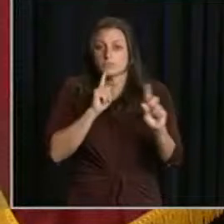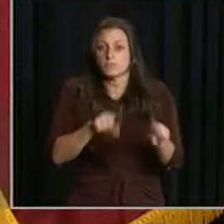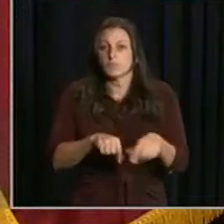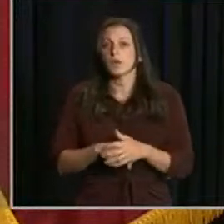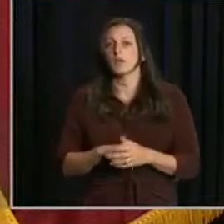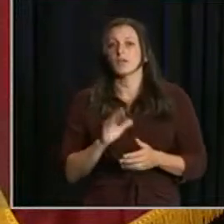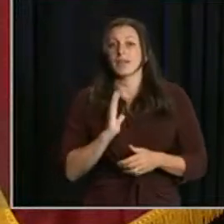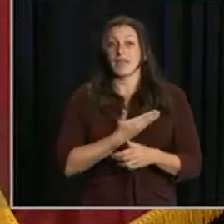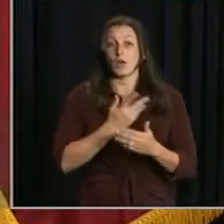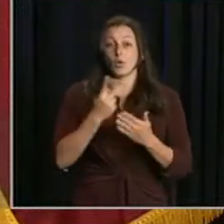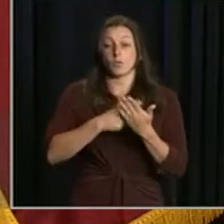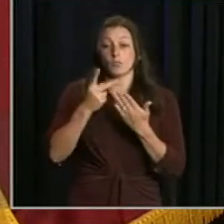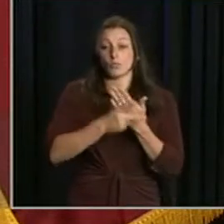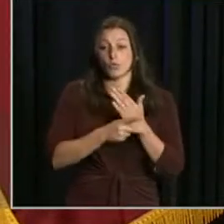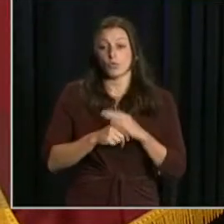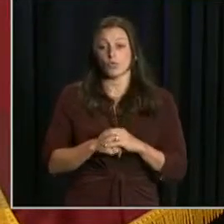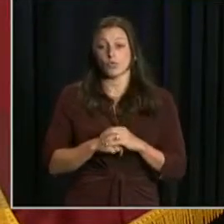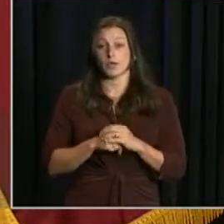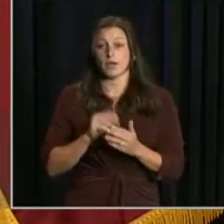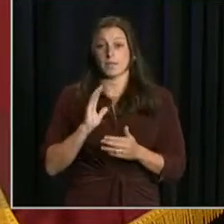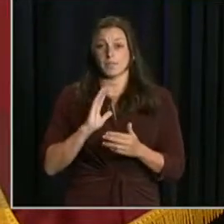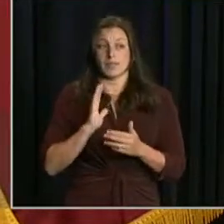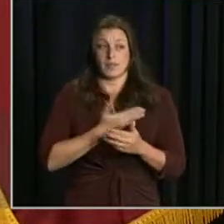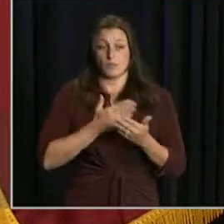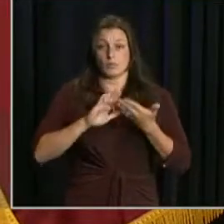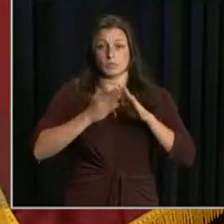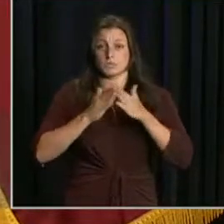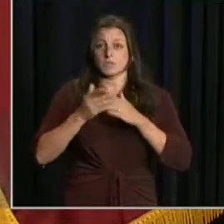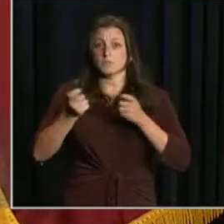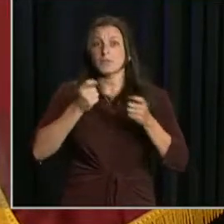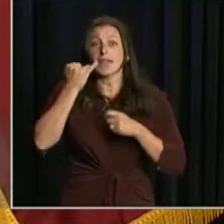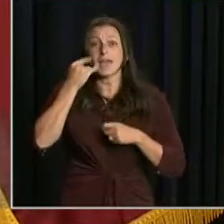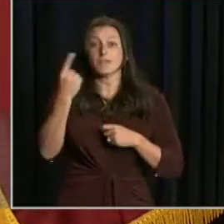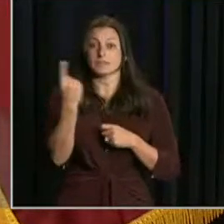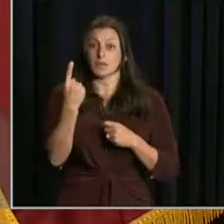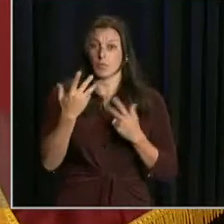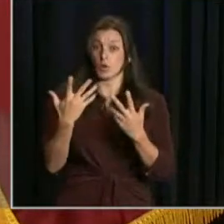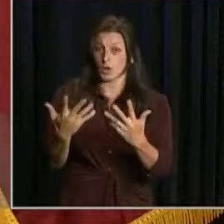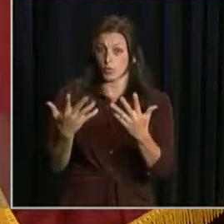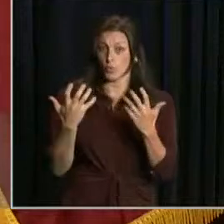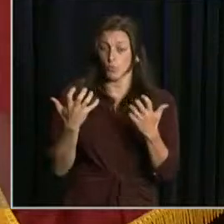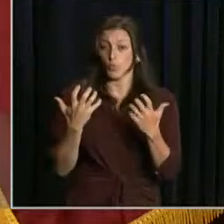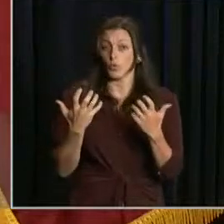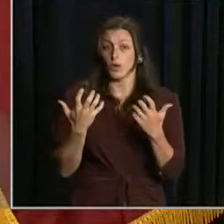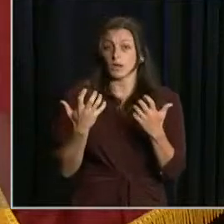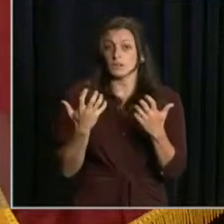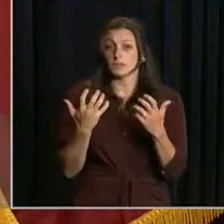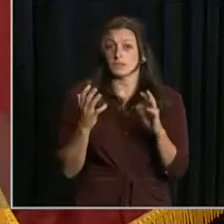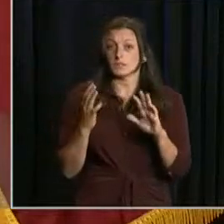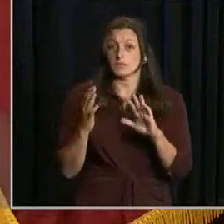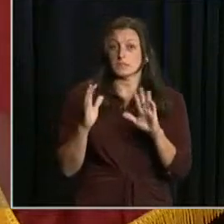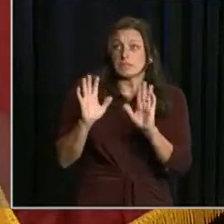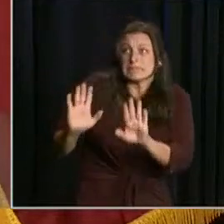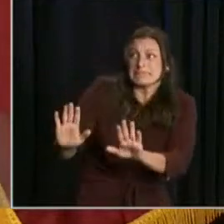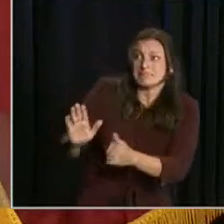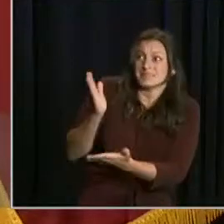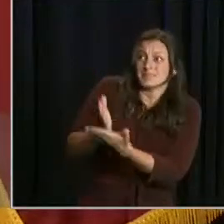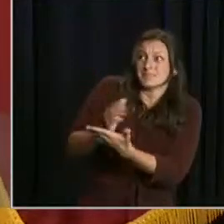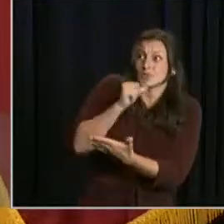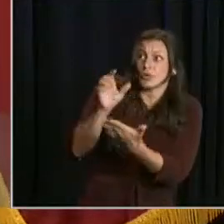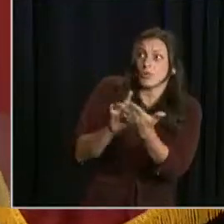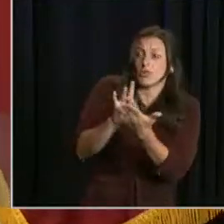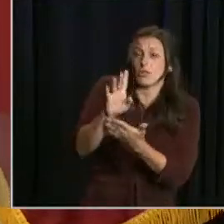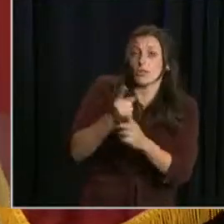program at the EHAP that the city is administering that if a tenant seeks protection or seeks relief through the Emergency Housing Assistance